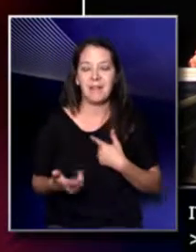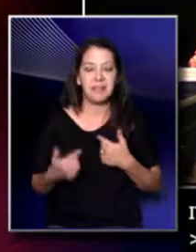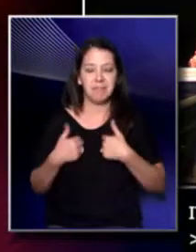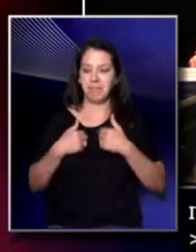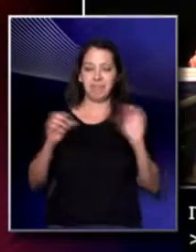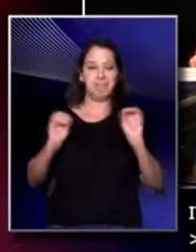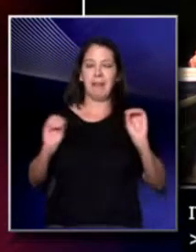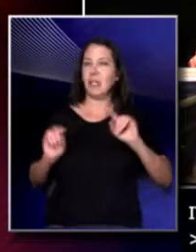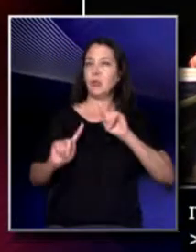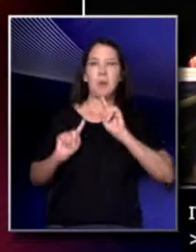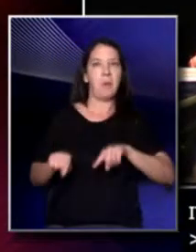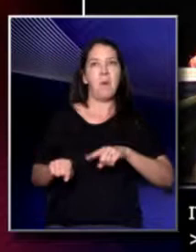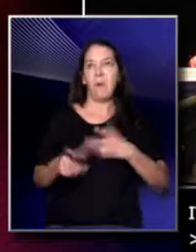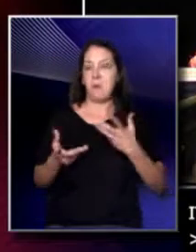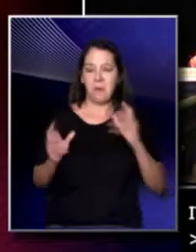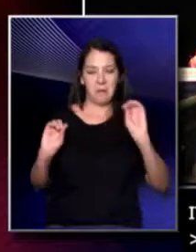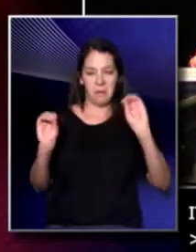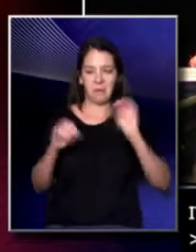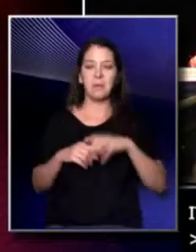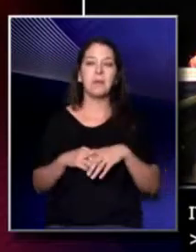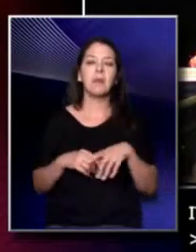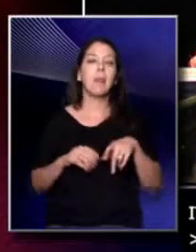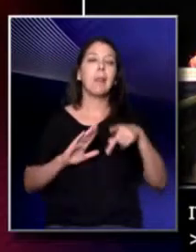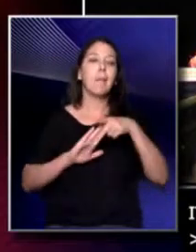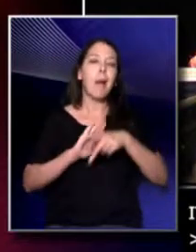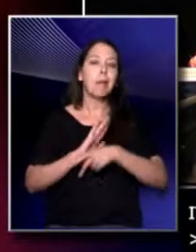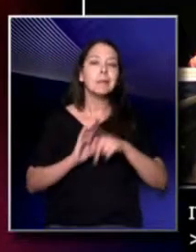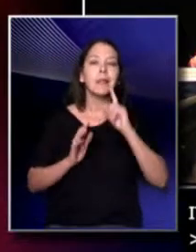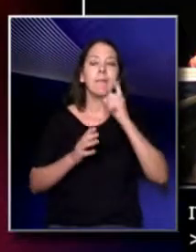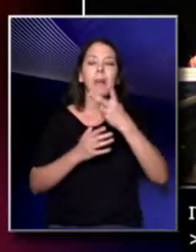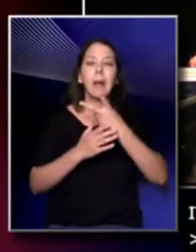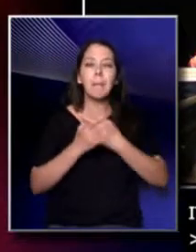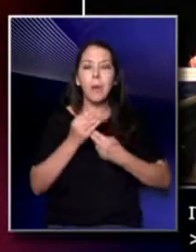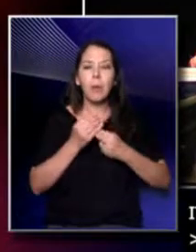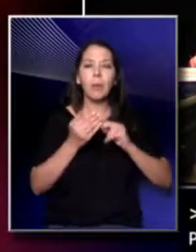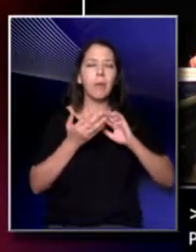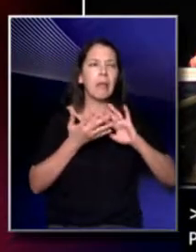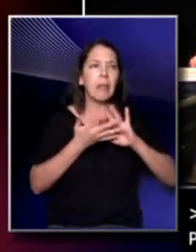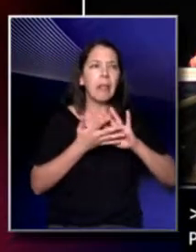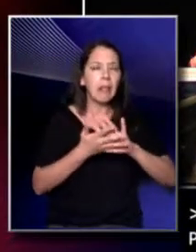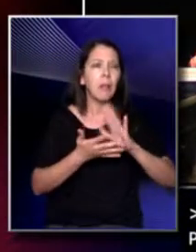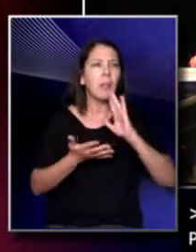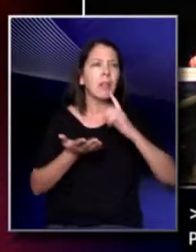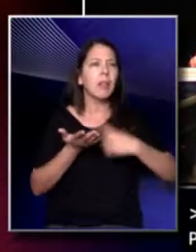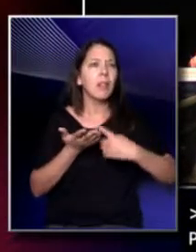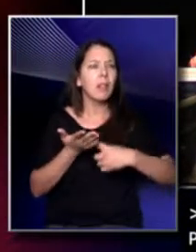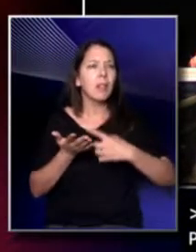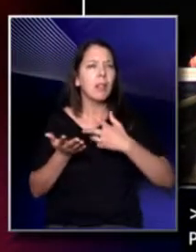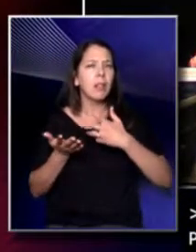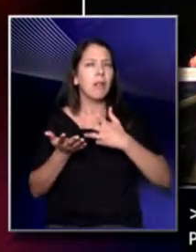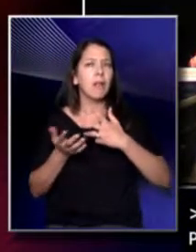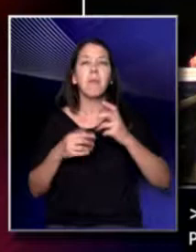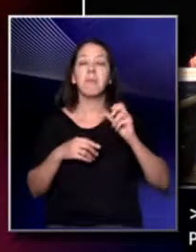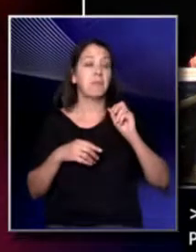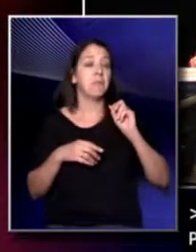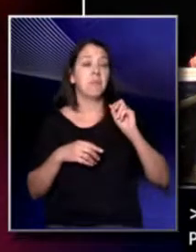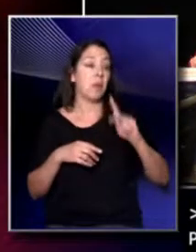I looked at the policy proposed. We'll talk about them when they. Okay,